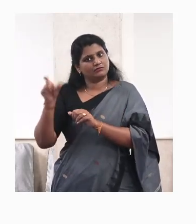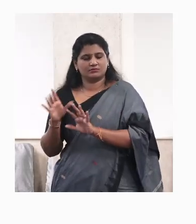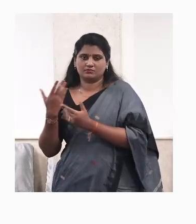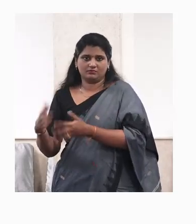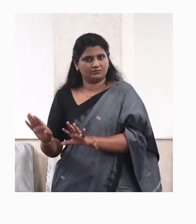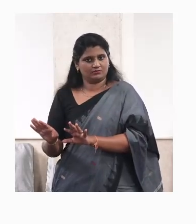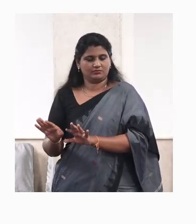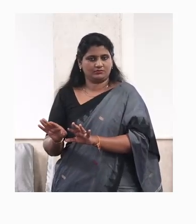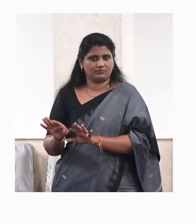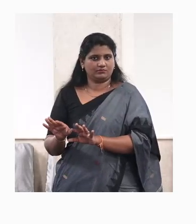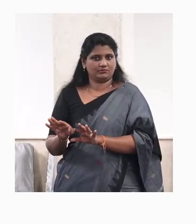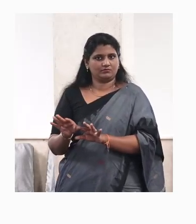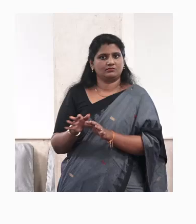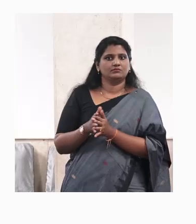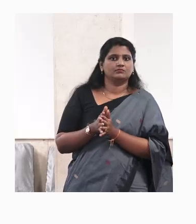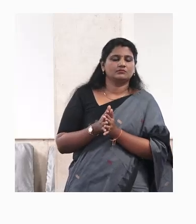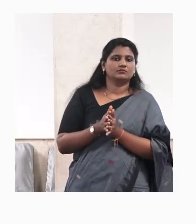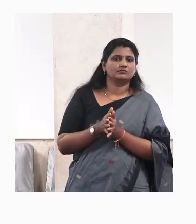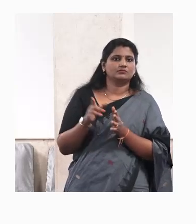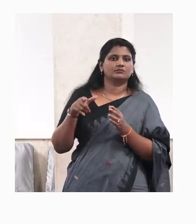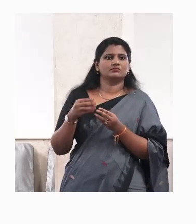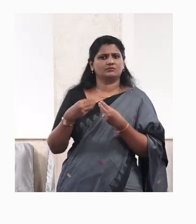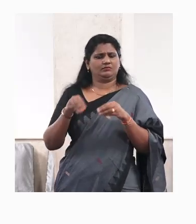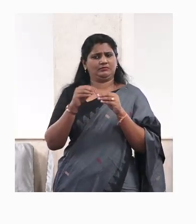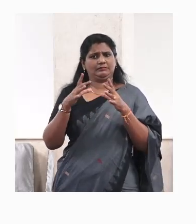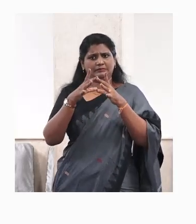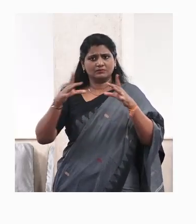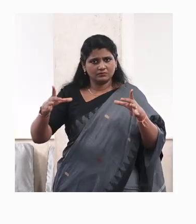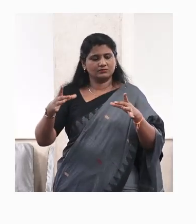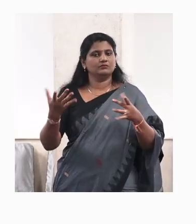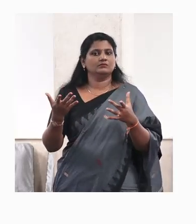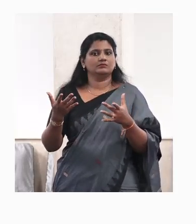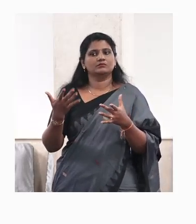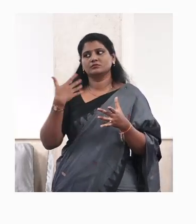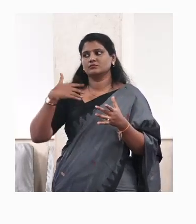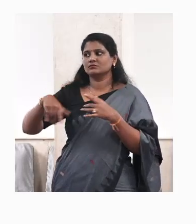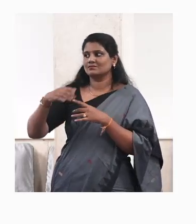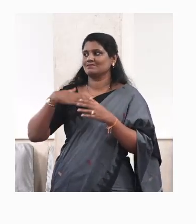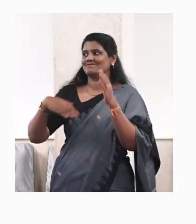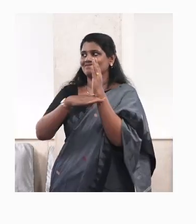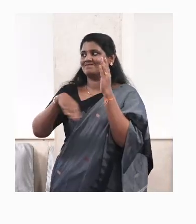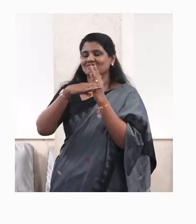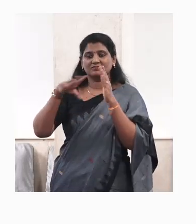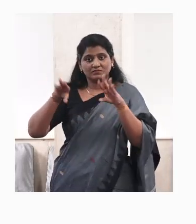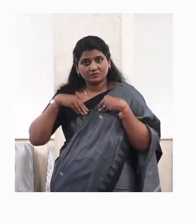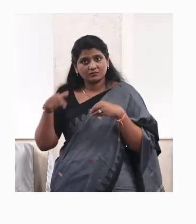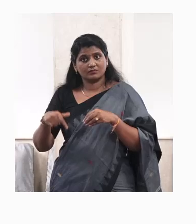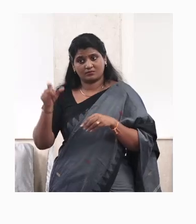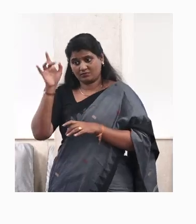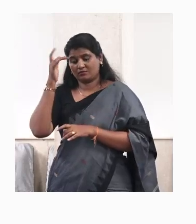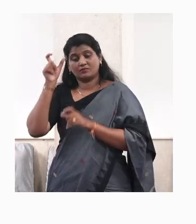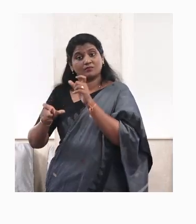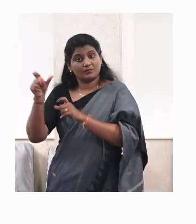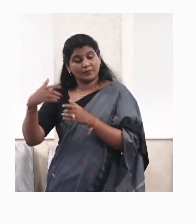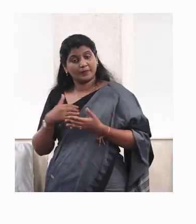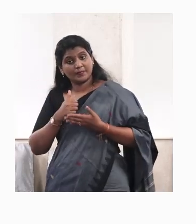more a little more alignment, right? At least at some level we are all agreed that we have to help the client. But think of